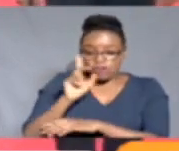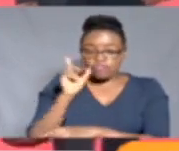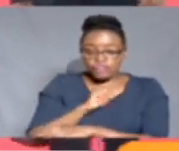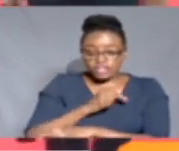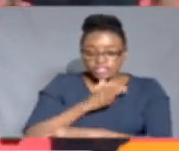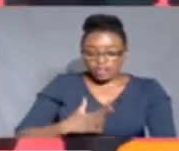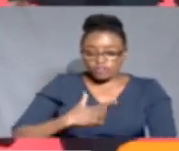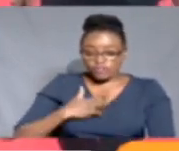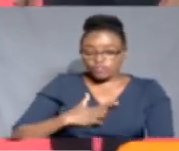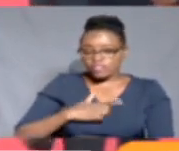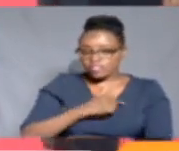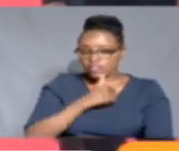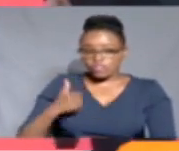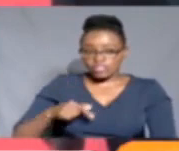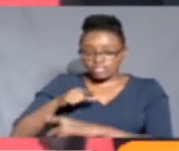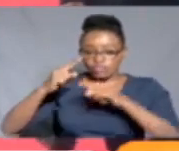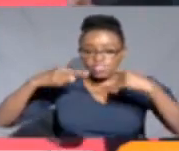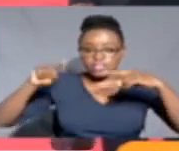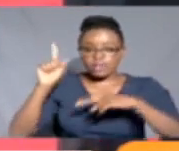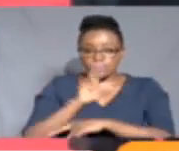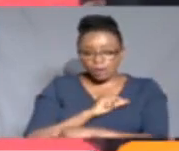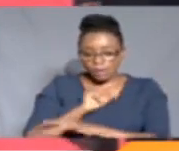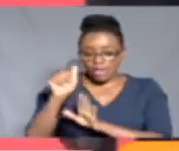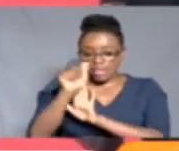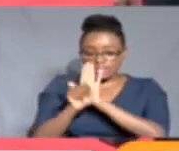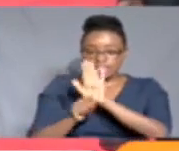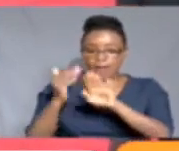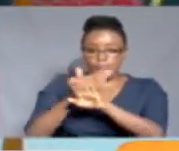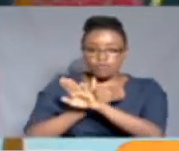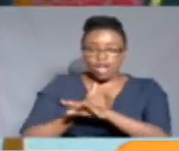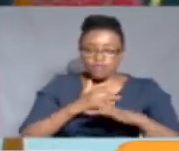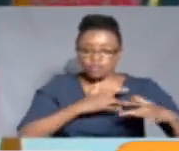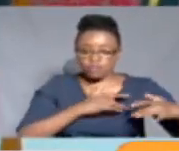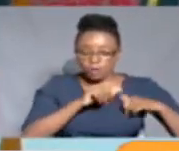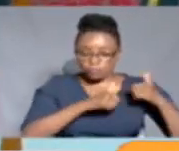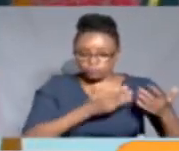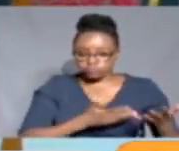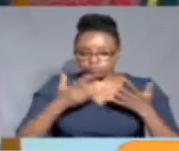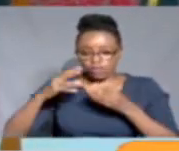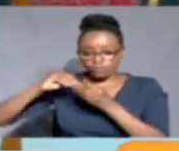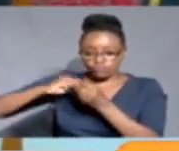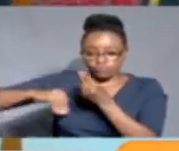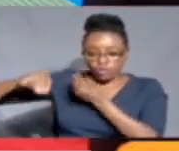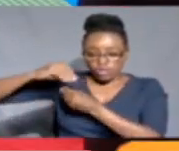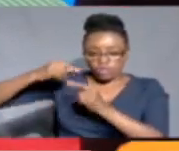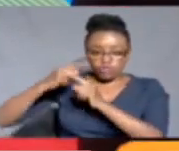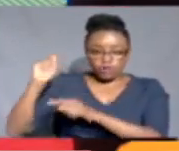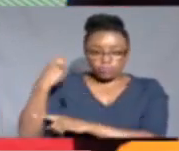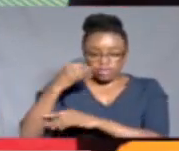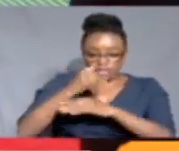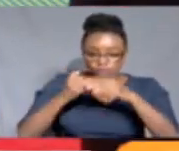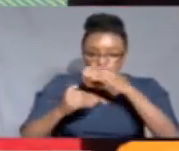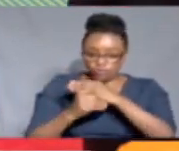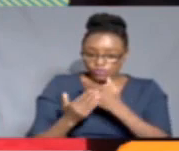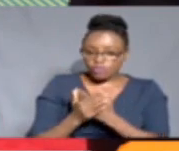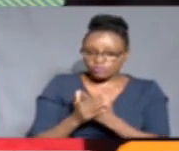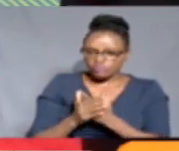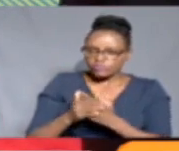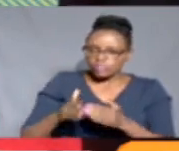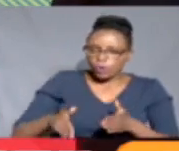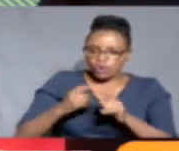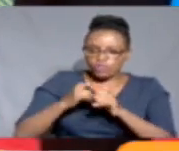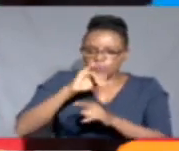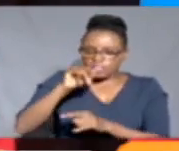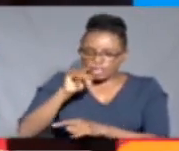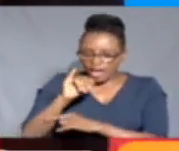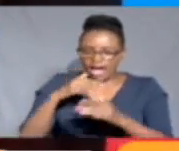China, State House says he was successful in the agenda he had concerning export of avocado from Kenya, the construction of an expressway from JKA